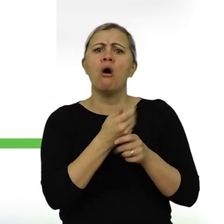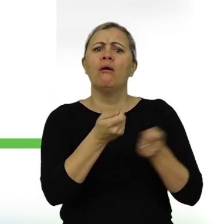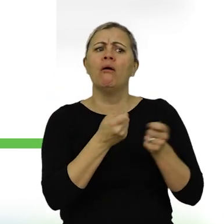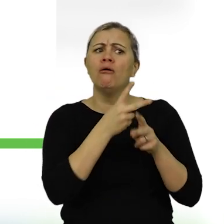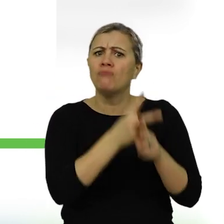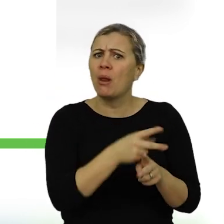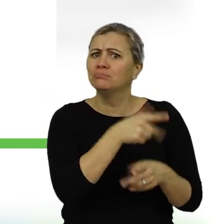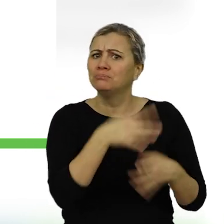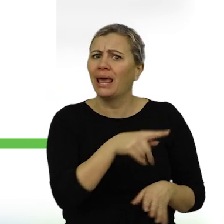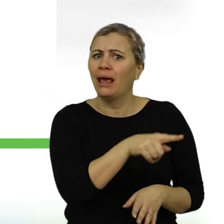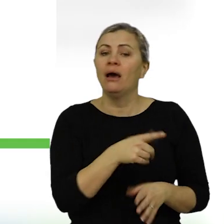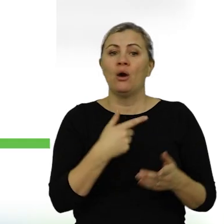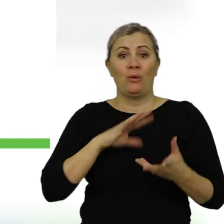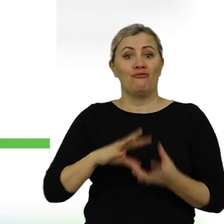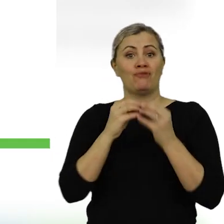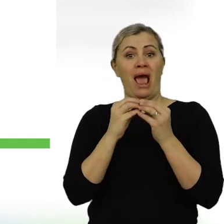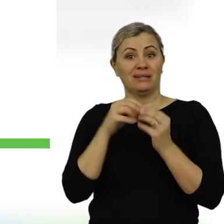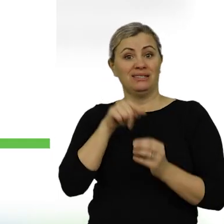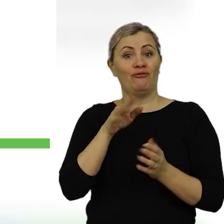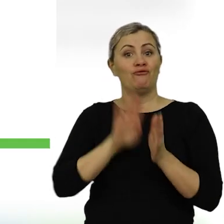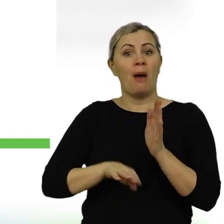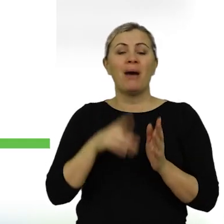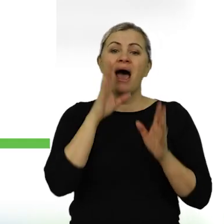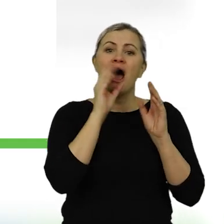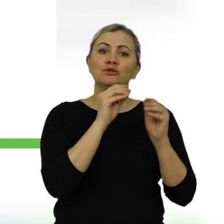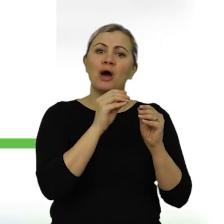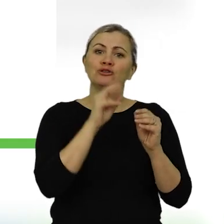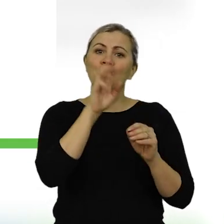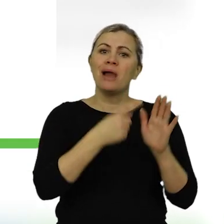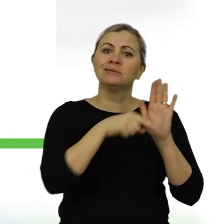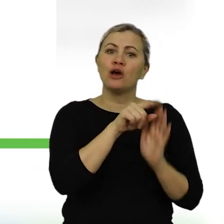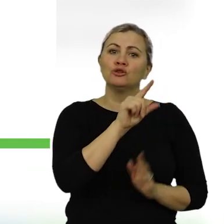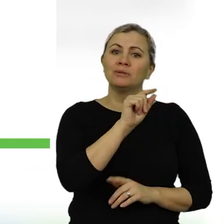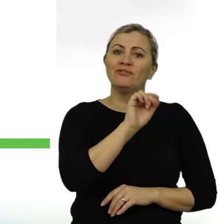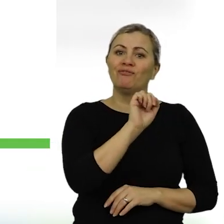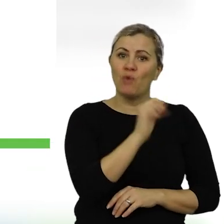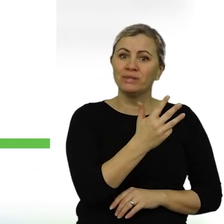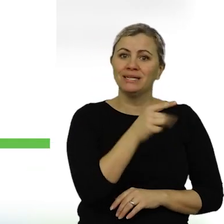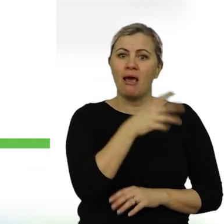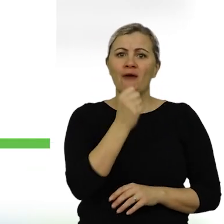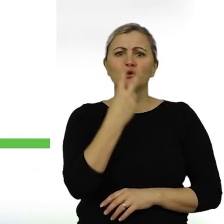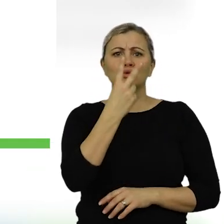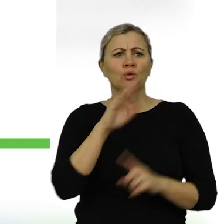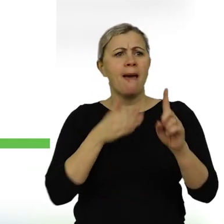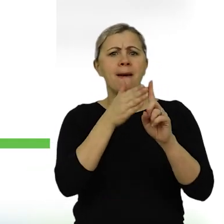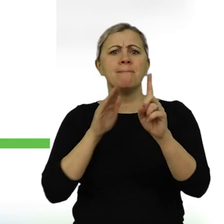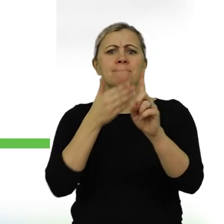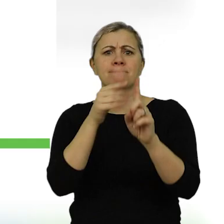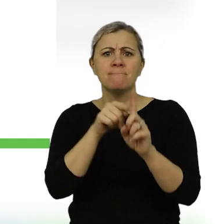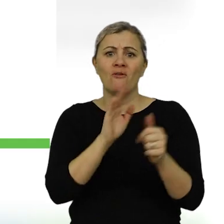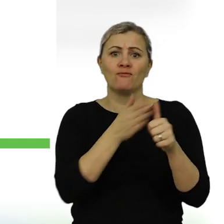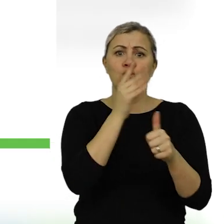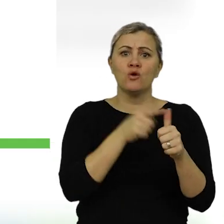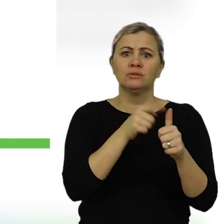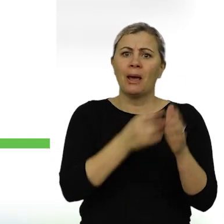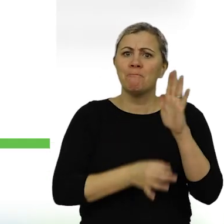regulated. We were created as a result of the Education Wales Act 2014 with two core aims. Firstly,